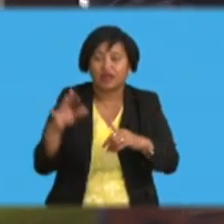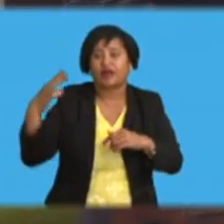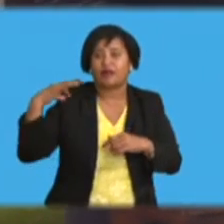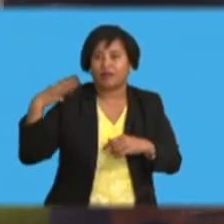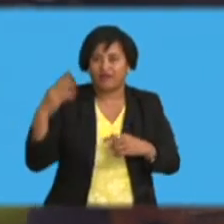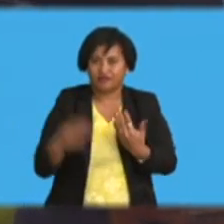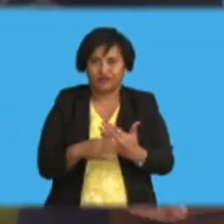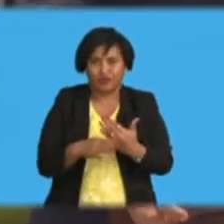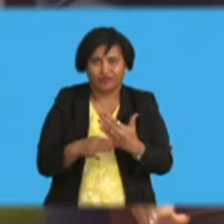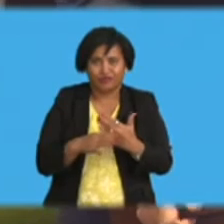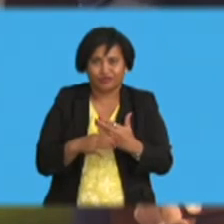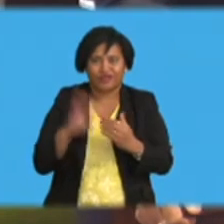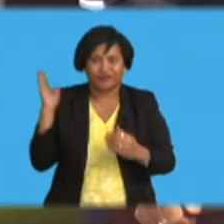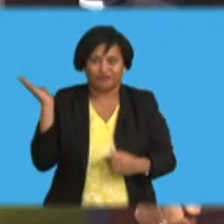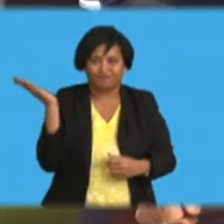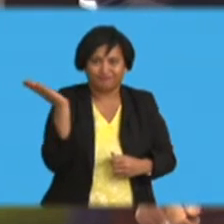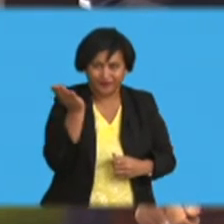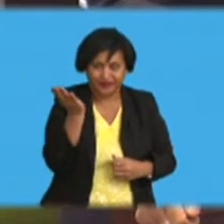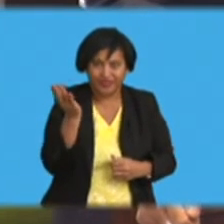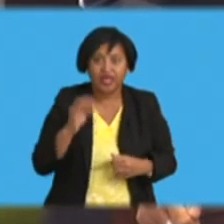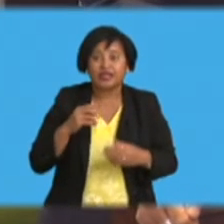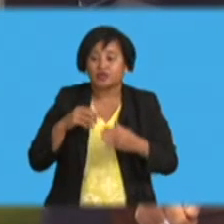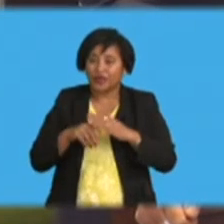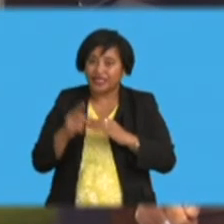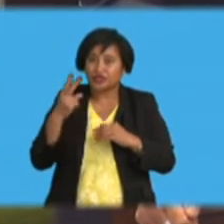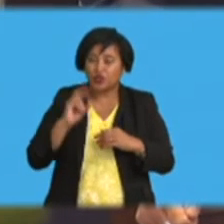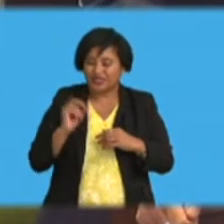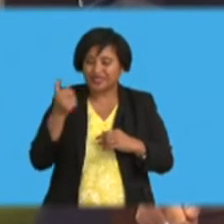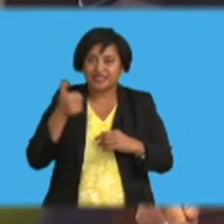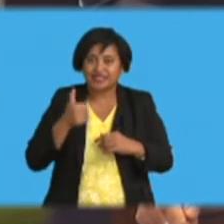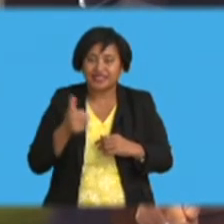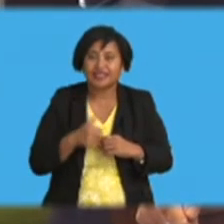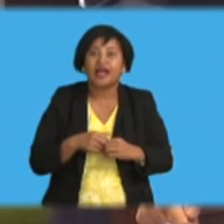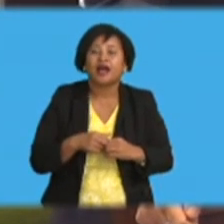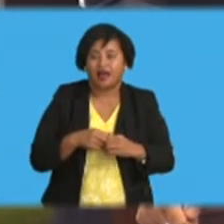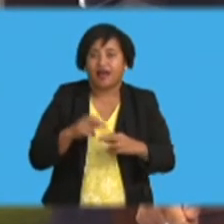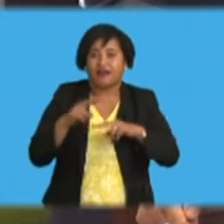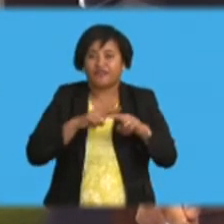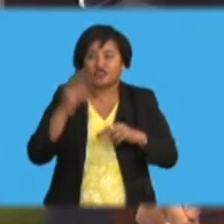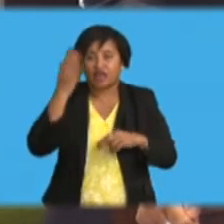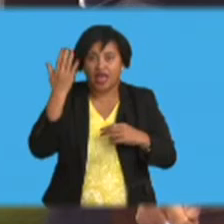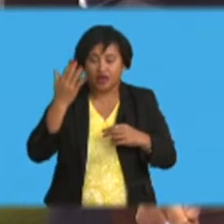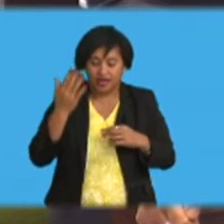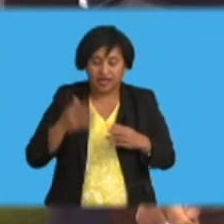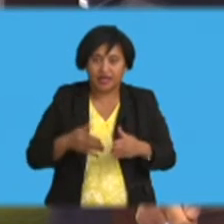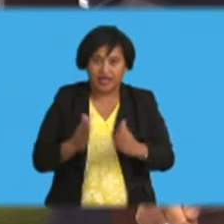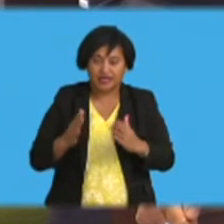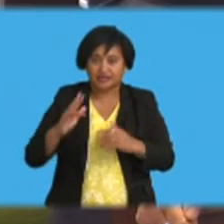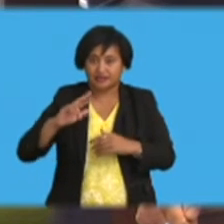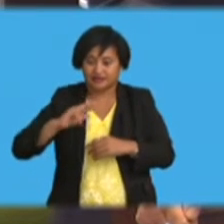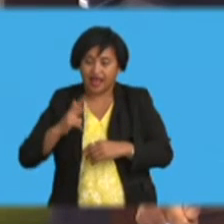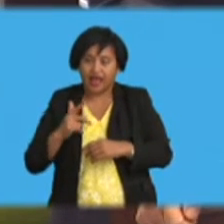employer. Madam Speaker, in 2016, Fiji Airways hired 35 cabin crew, while Fiji Link